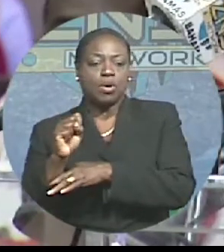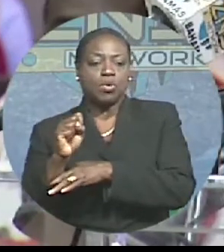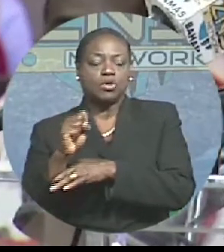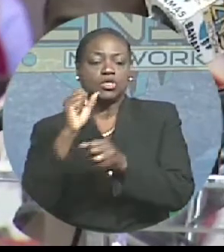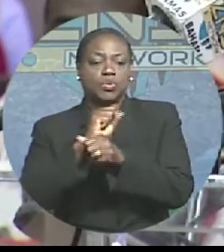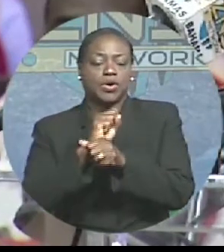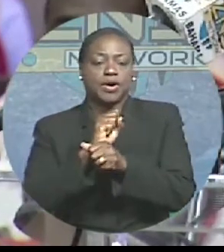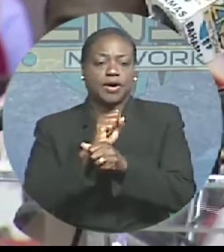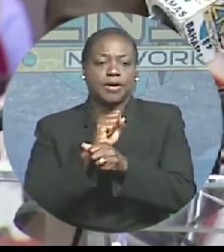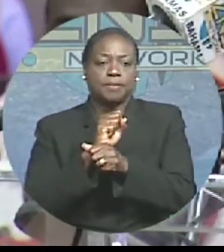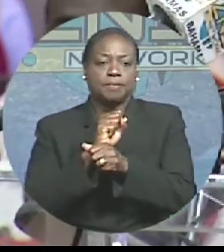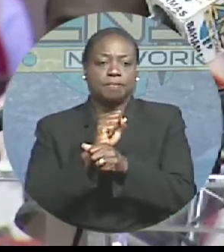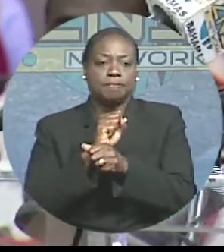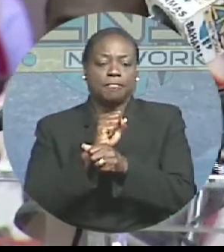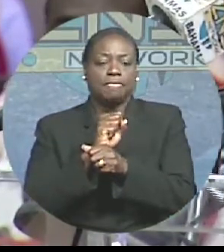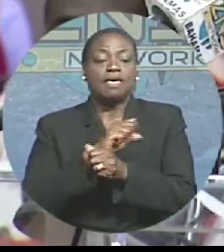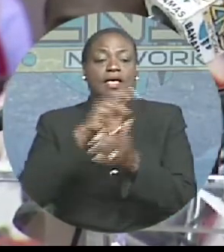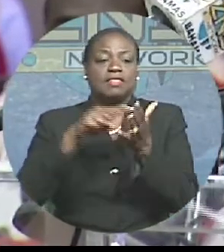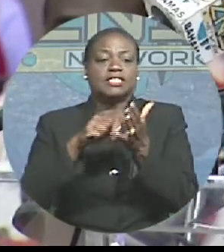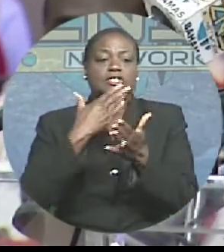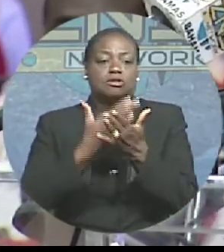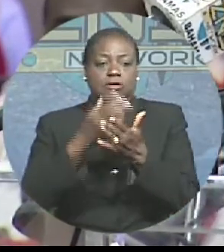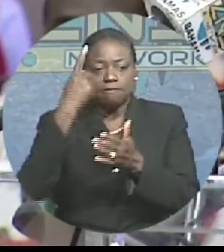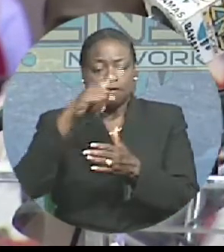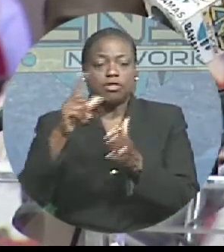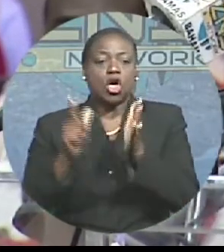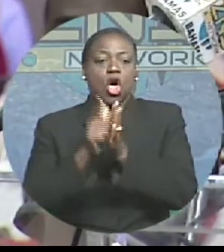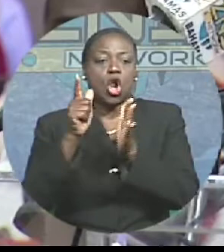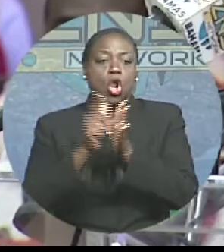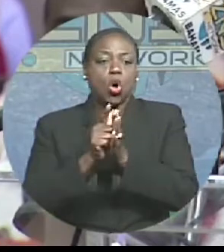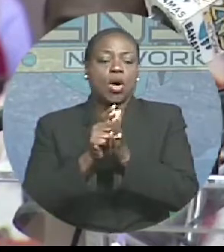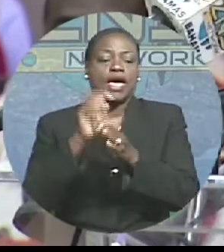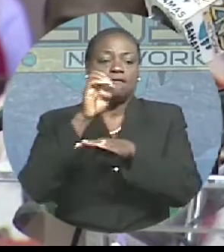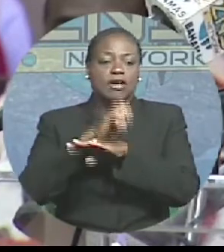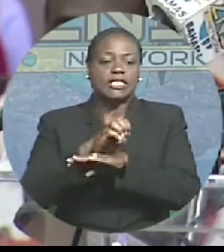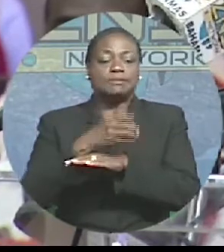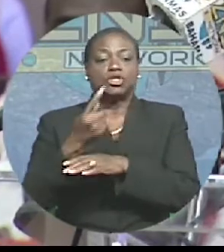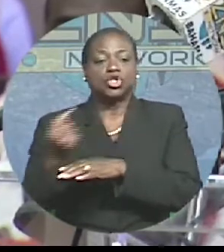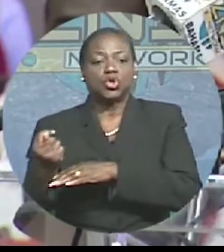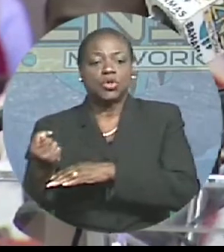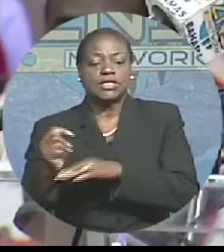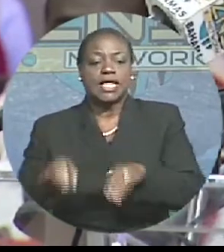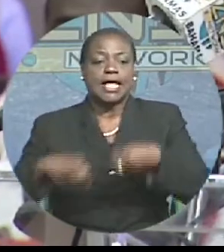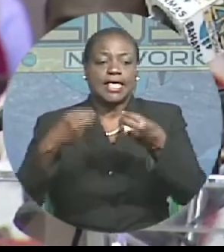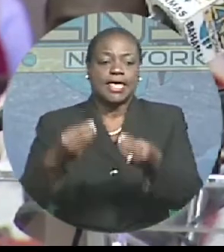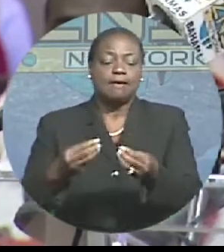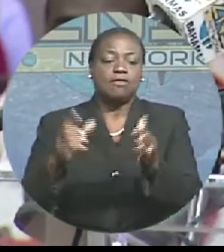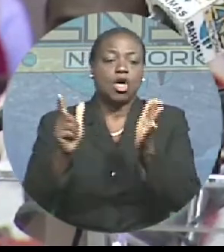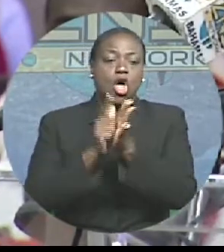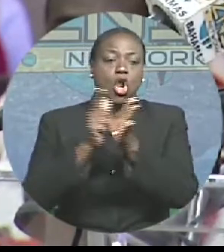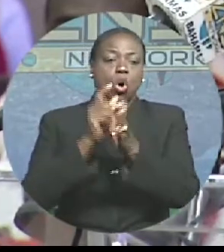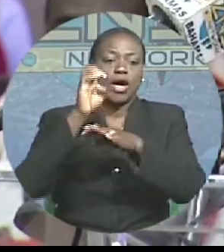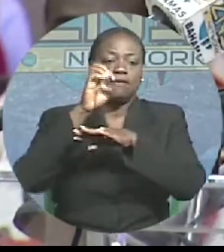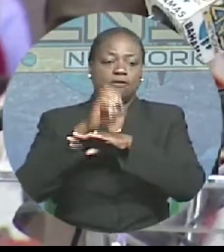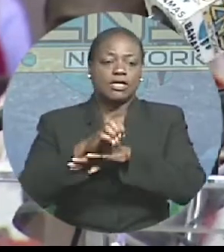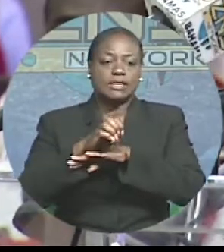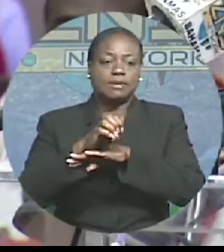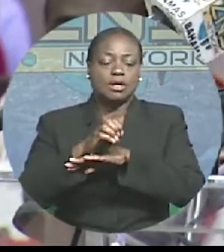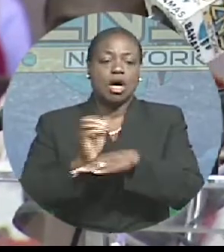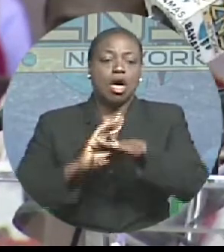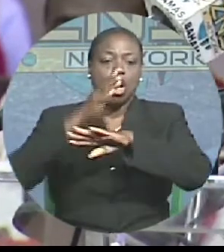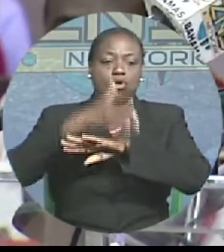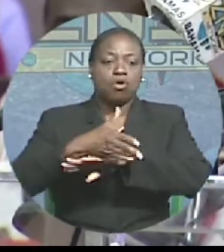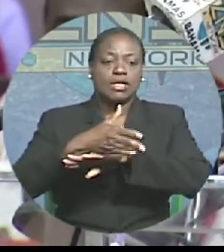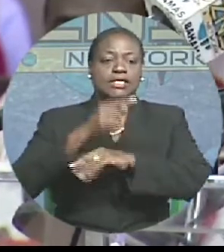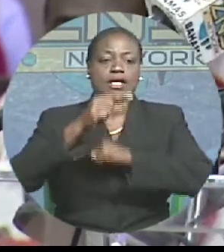formidable arsenal of law enforcement databases and tools which give law enforcement across the globe the ability to